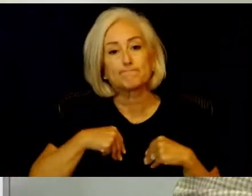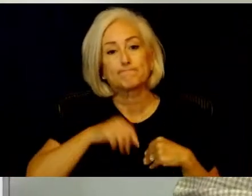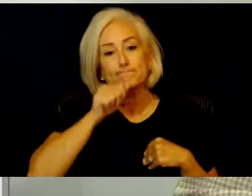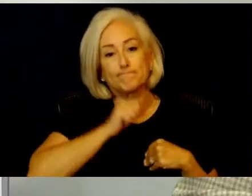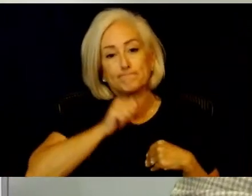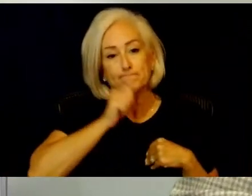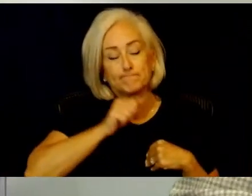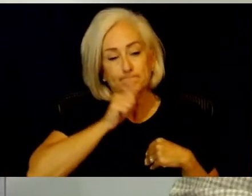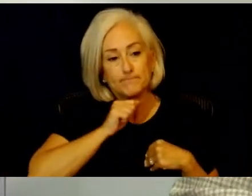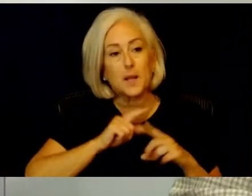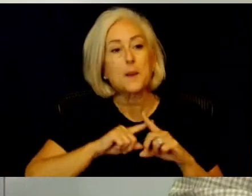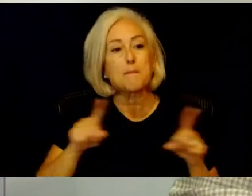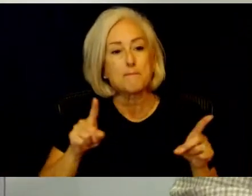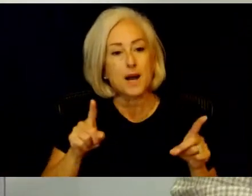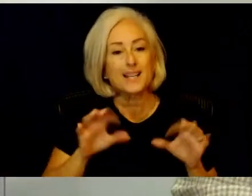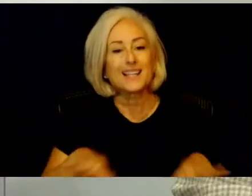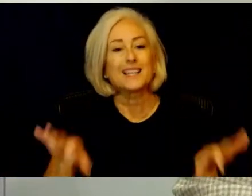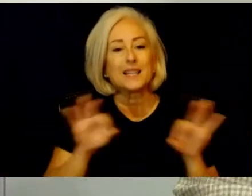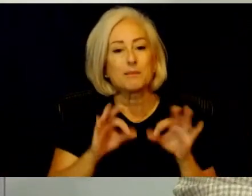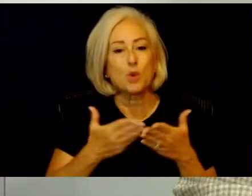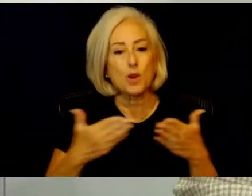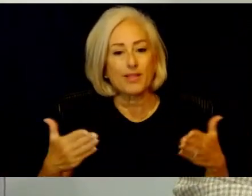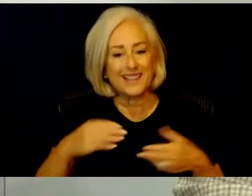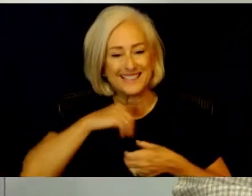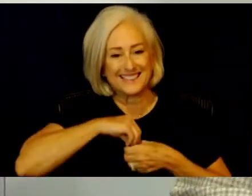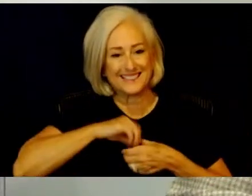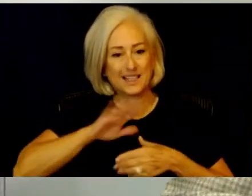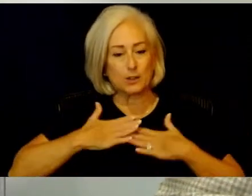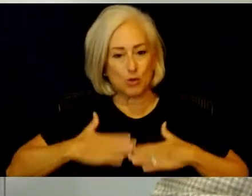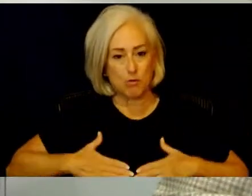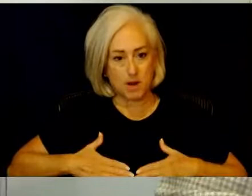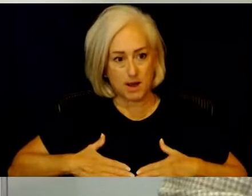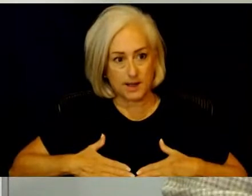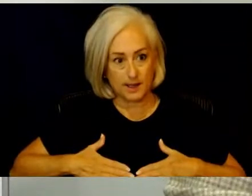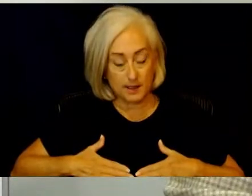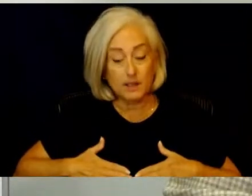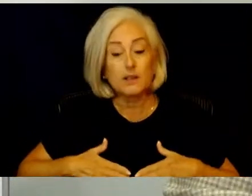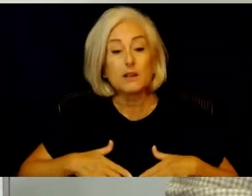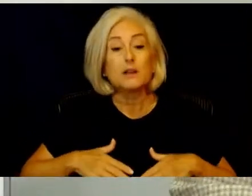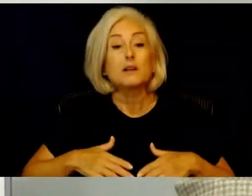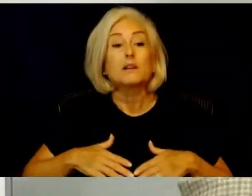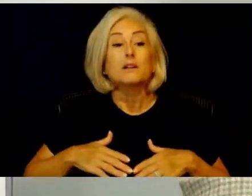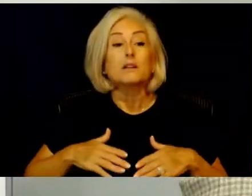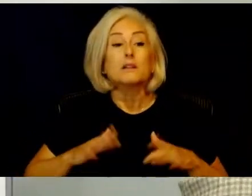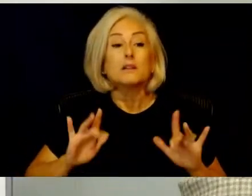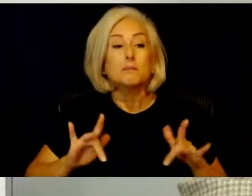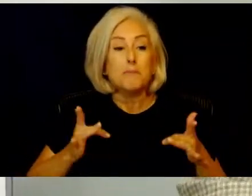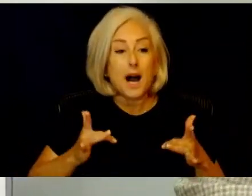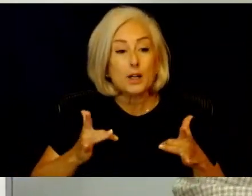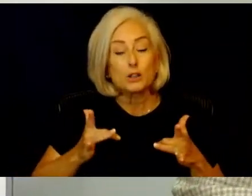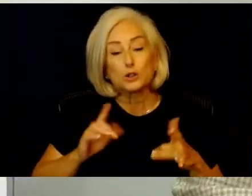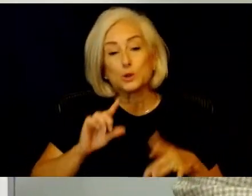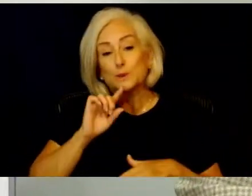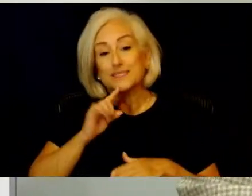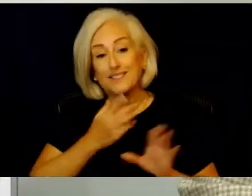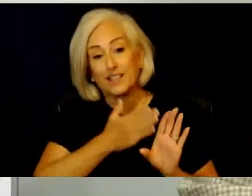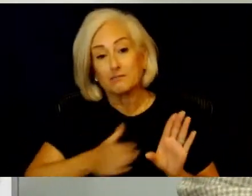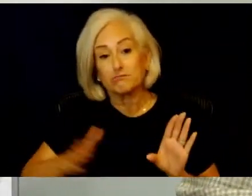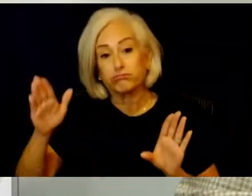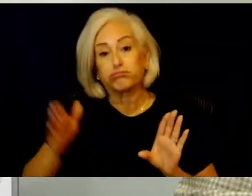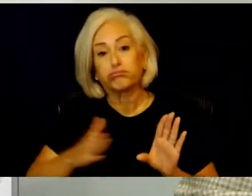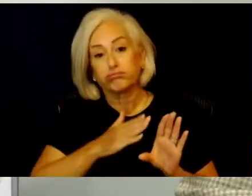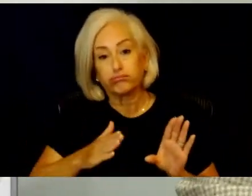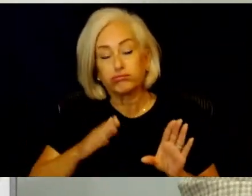number of very important organs in your body. For example, patients with moderate to severe apnea are at higher risk of developing atrial fibrillation that can lead